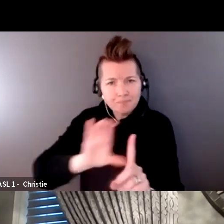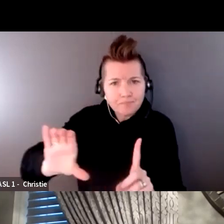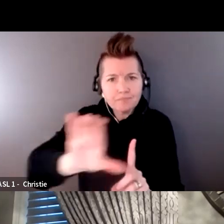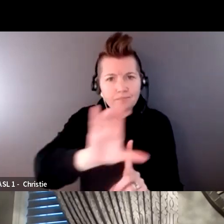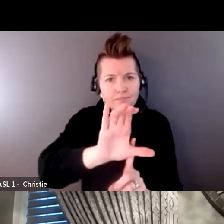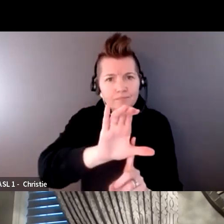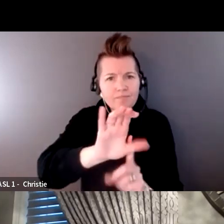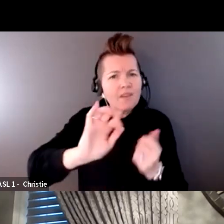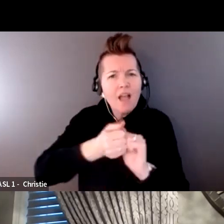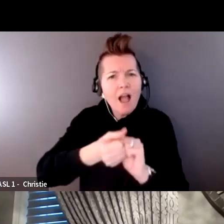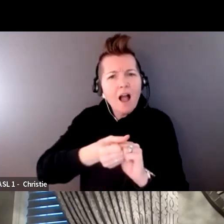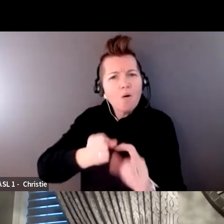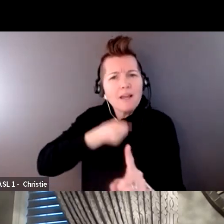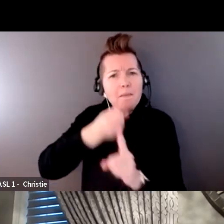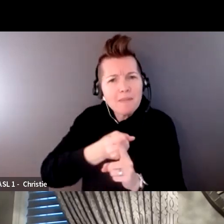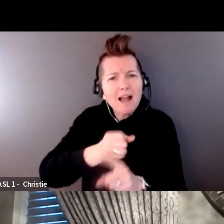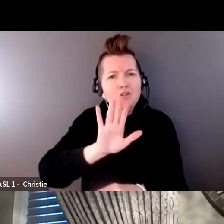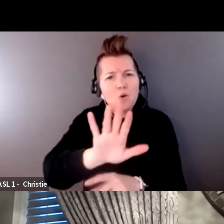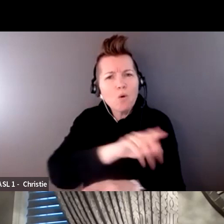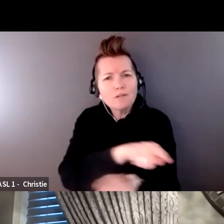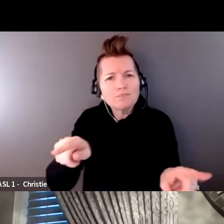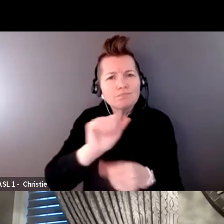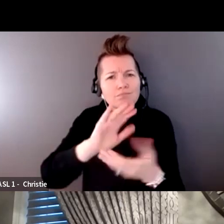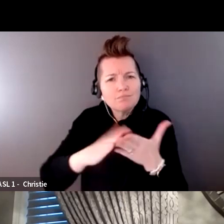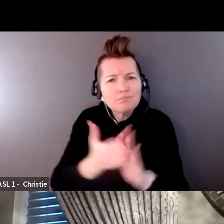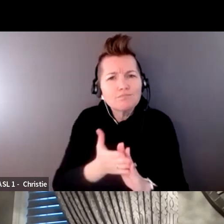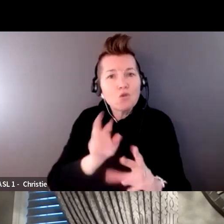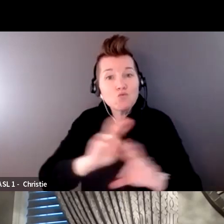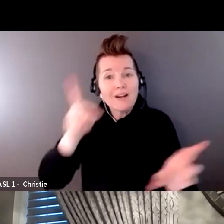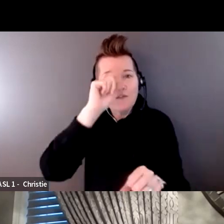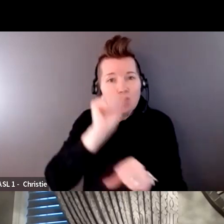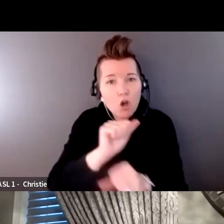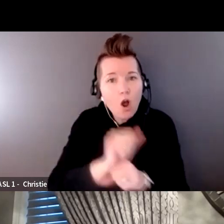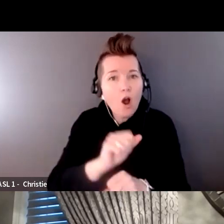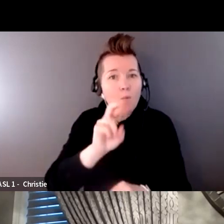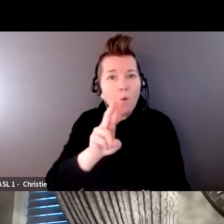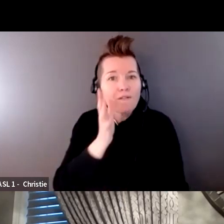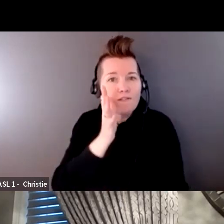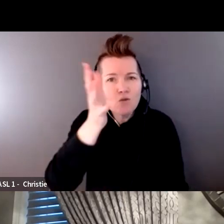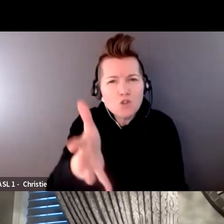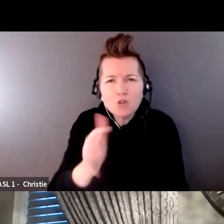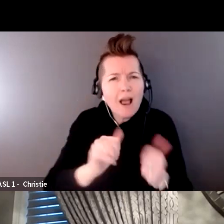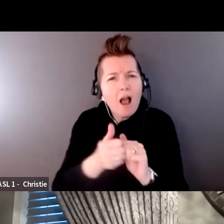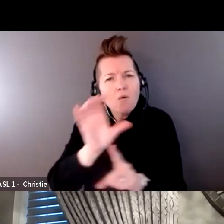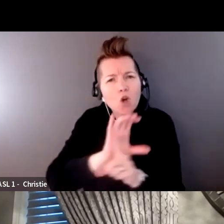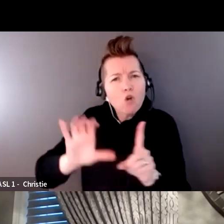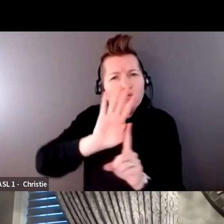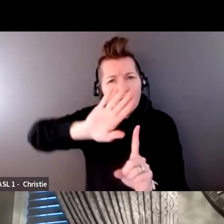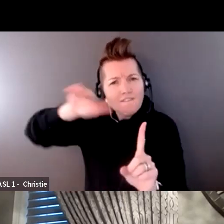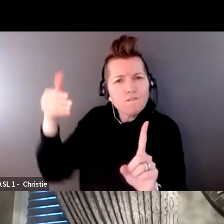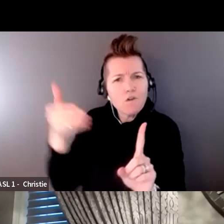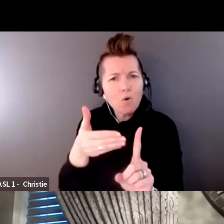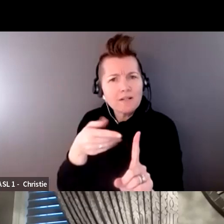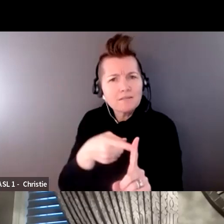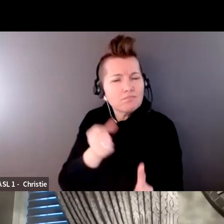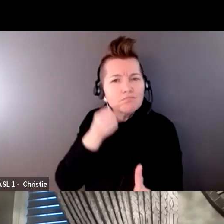your participants' job readiness or employment for the future? And maybe, Anne, I'll start with you. Like, how did that cultural centering